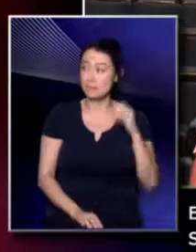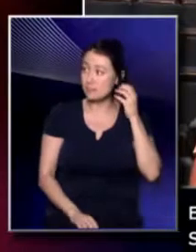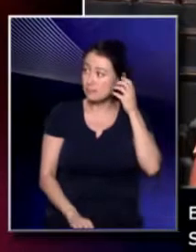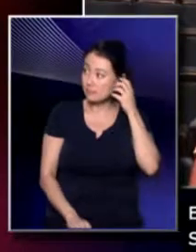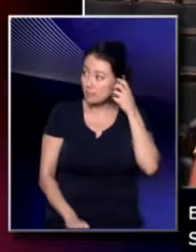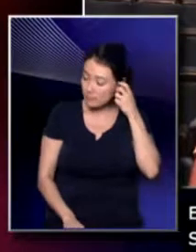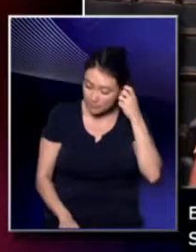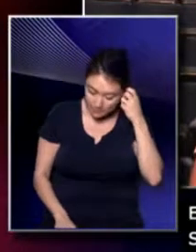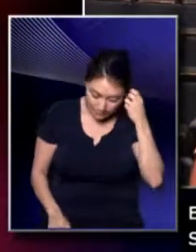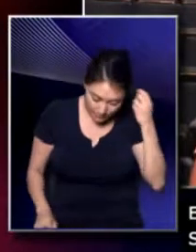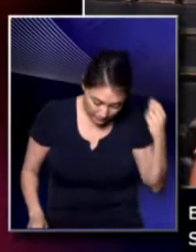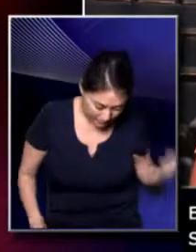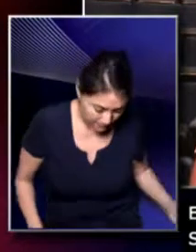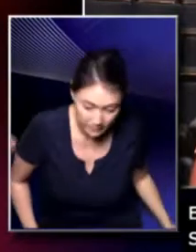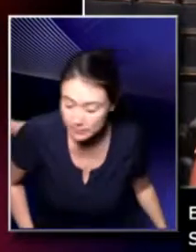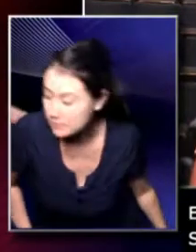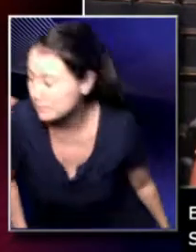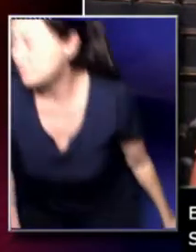This is Gordon.